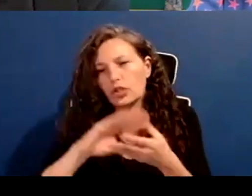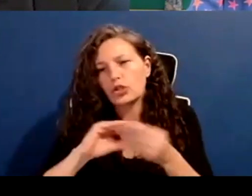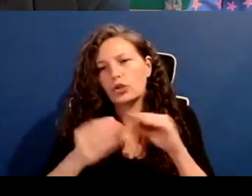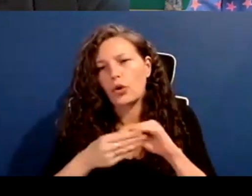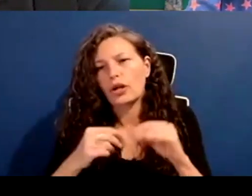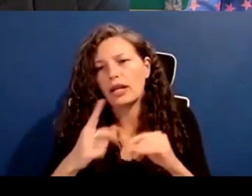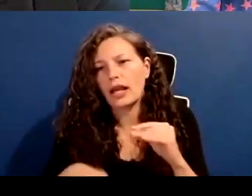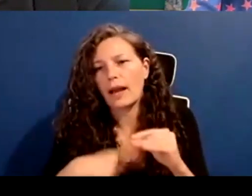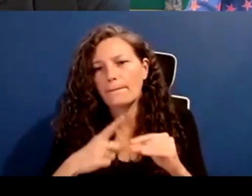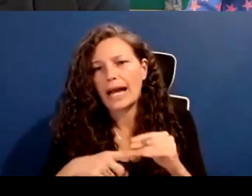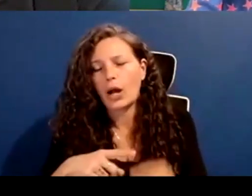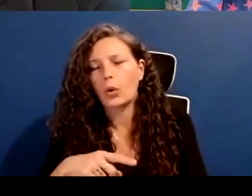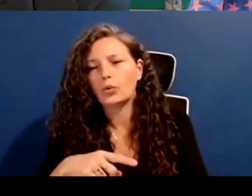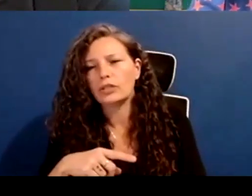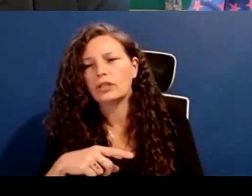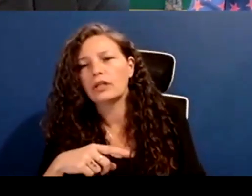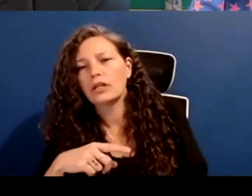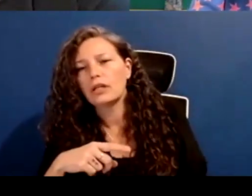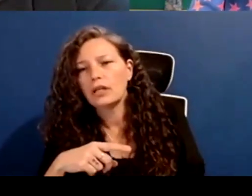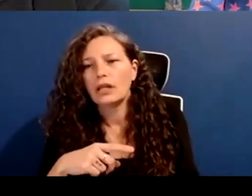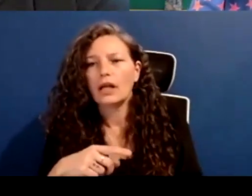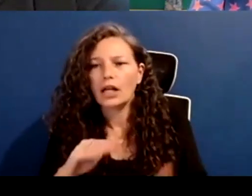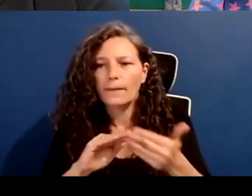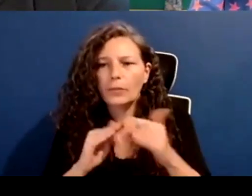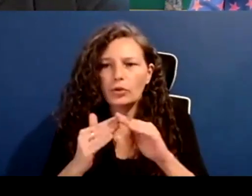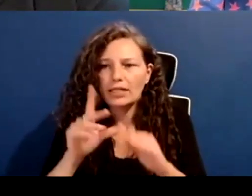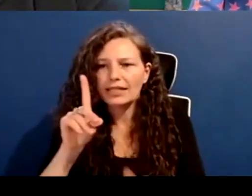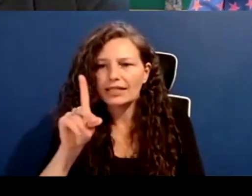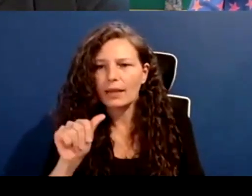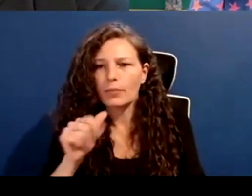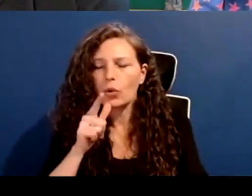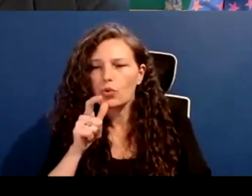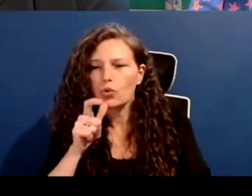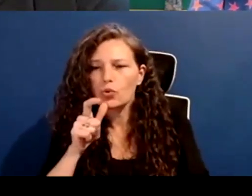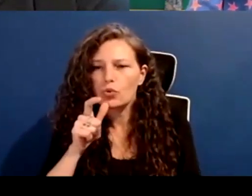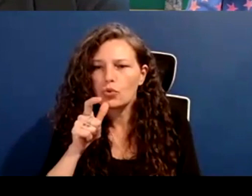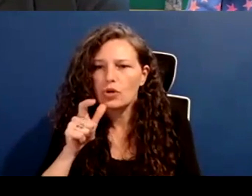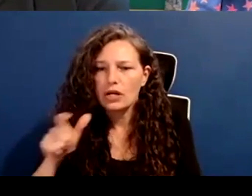a community of disabled people who gather at a pool.